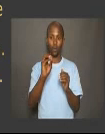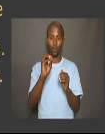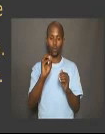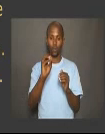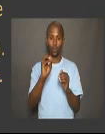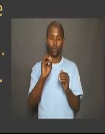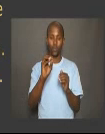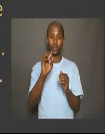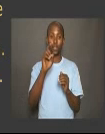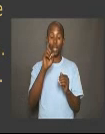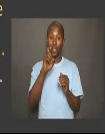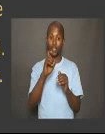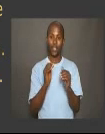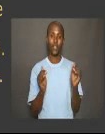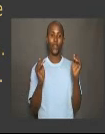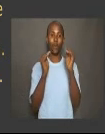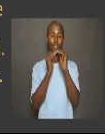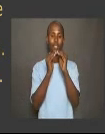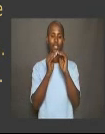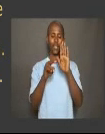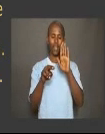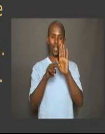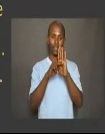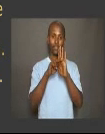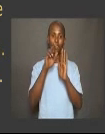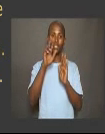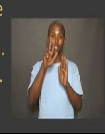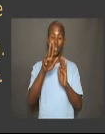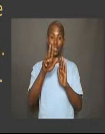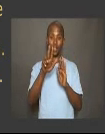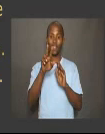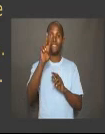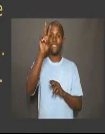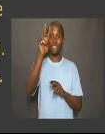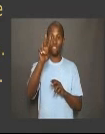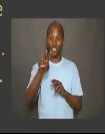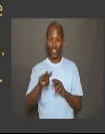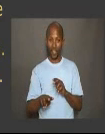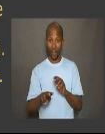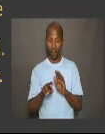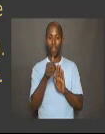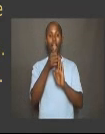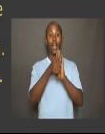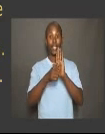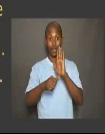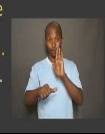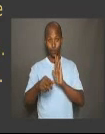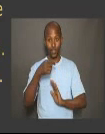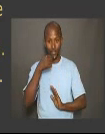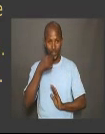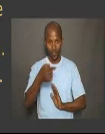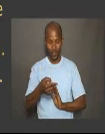0. X equals negative 3 is a vertical asymptote.